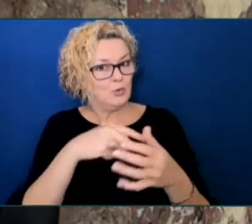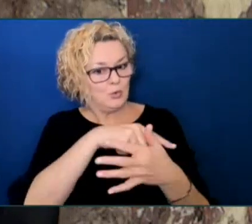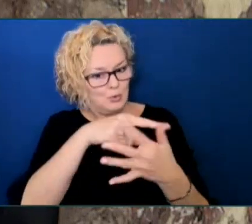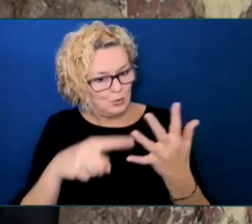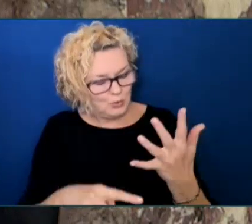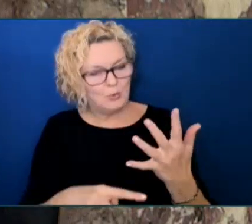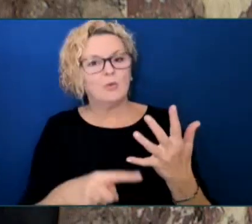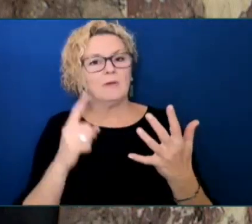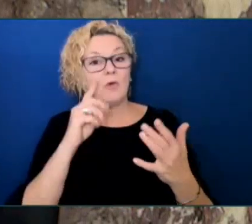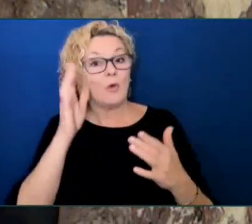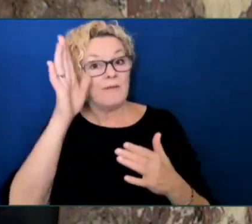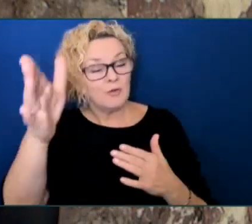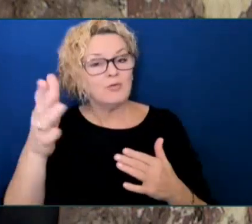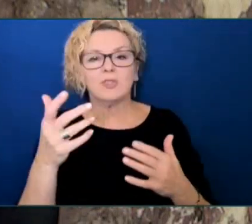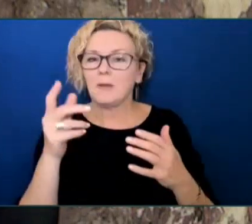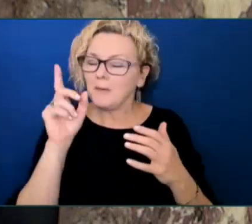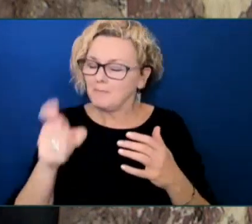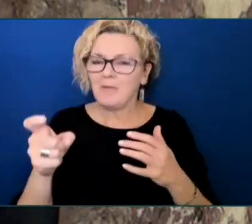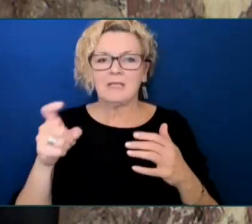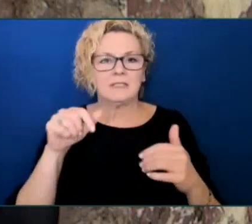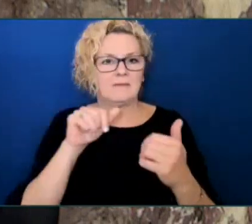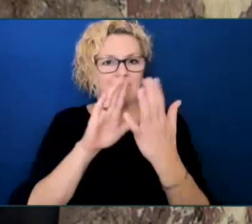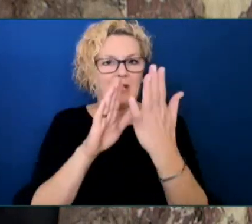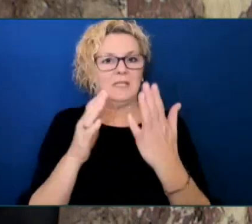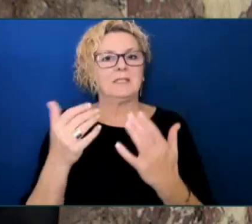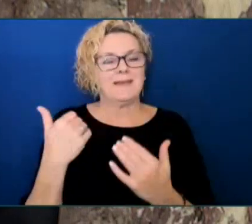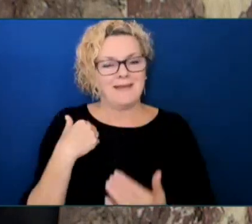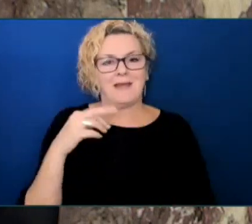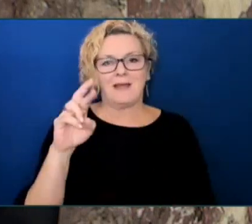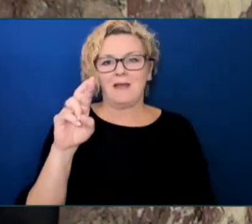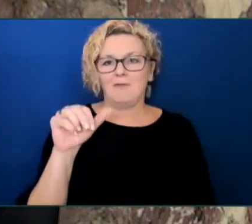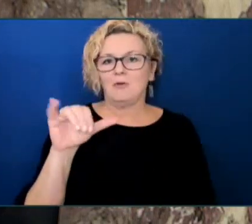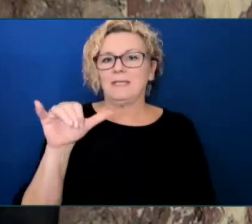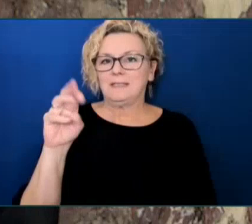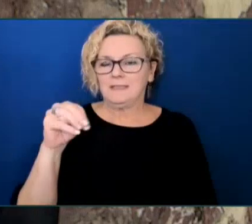healthcare system. What that report